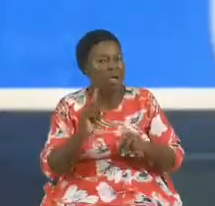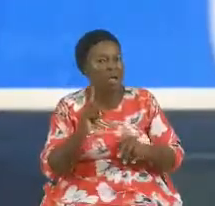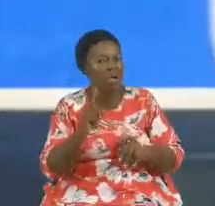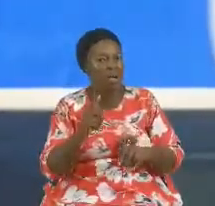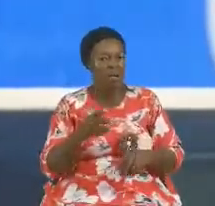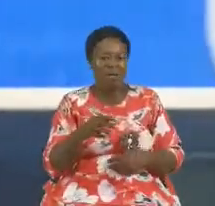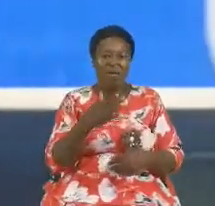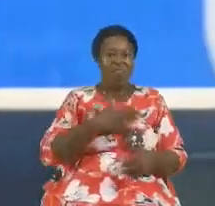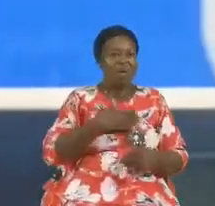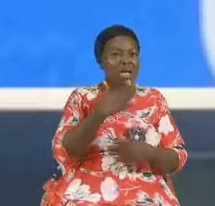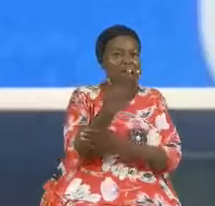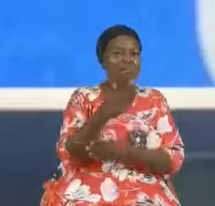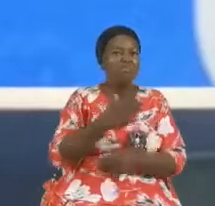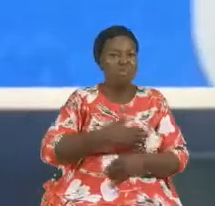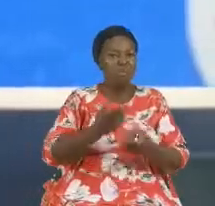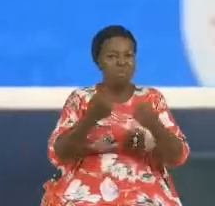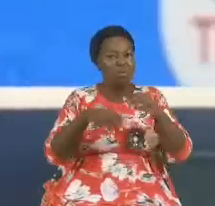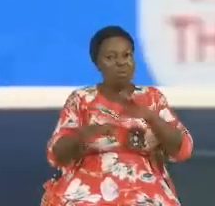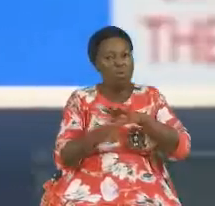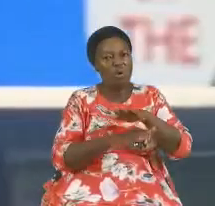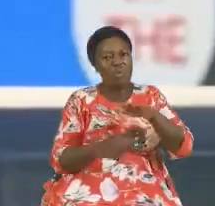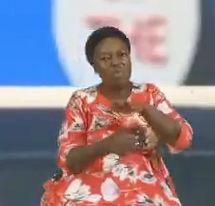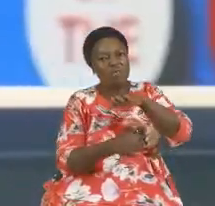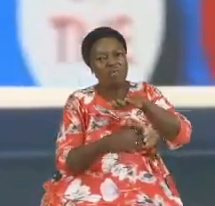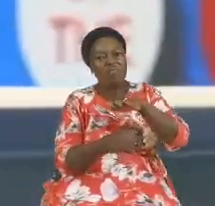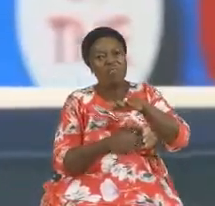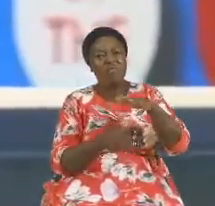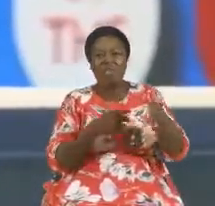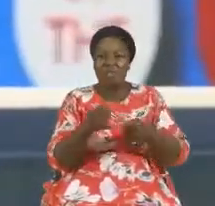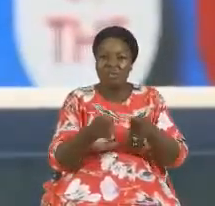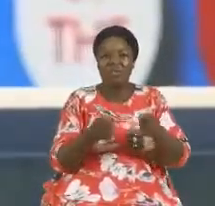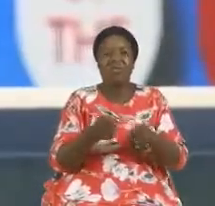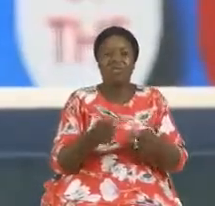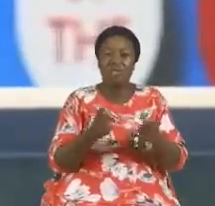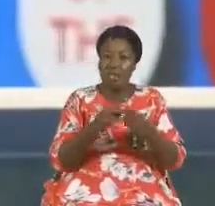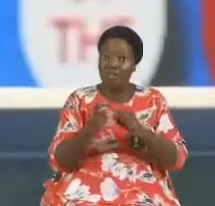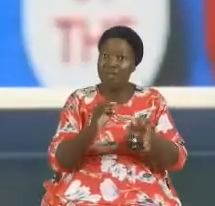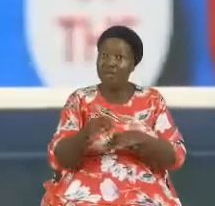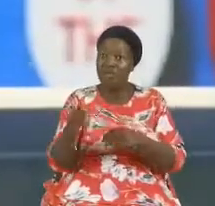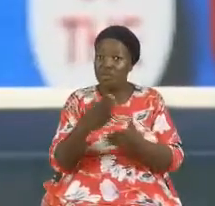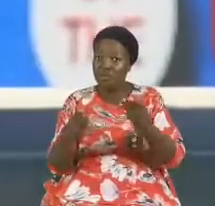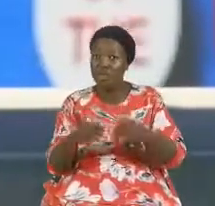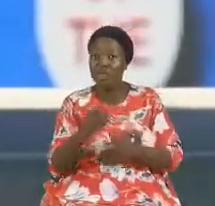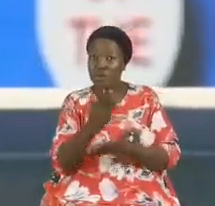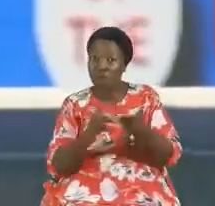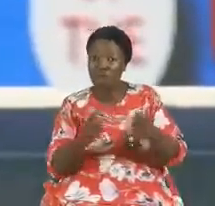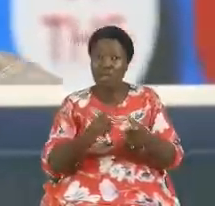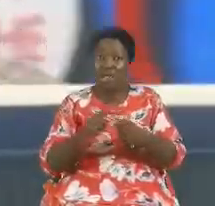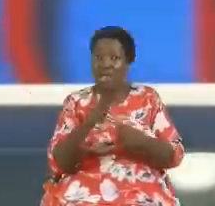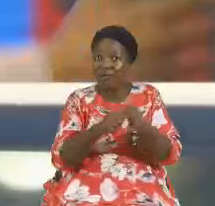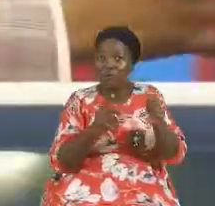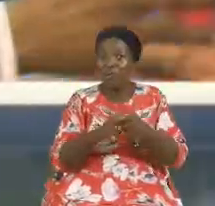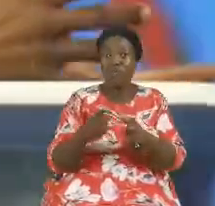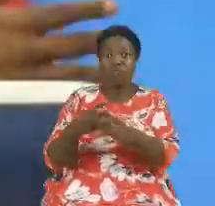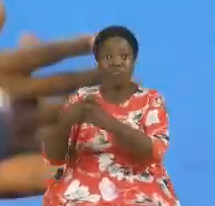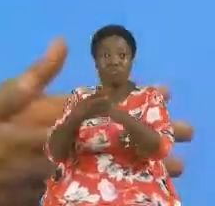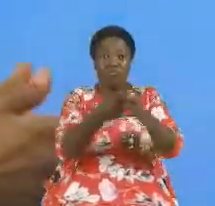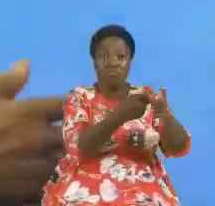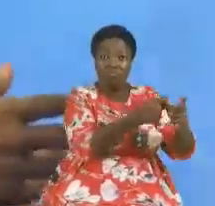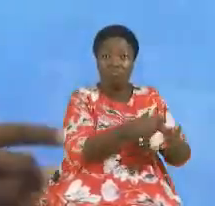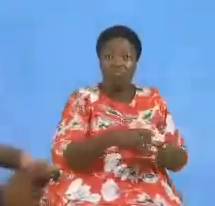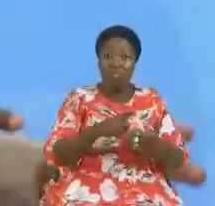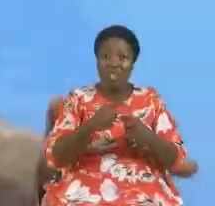hand and slap him and you remember, hand come under control. If they're doing